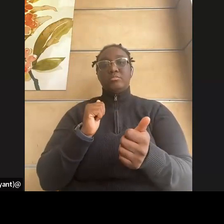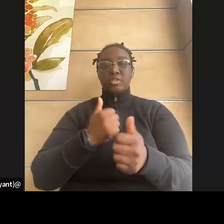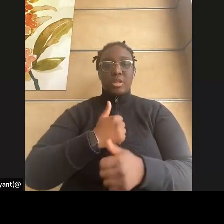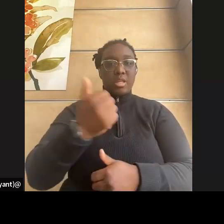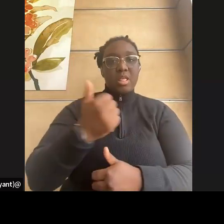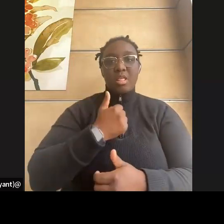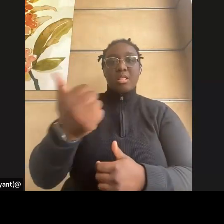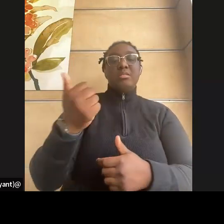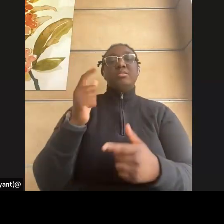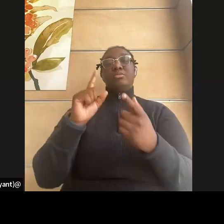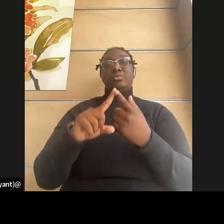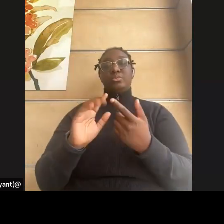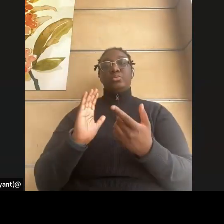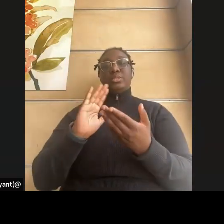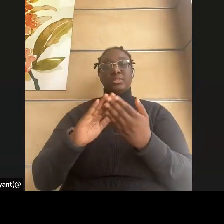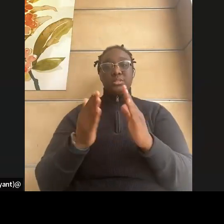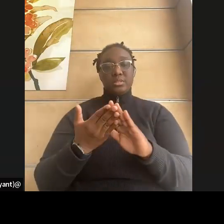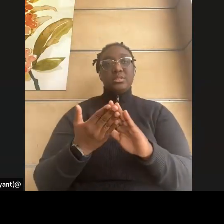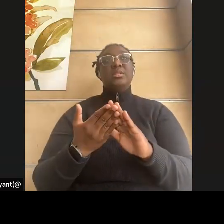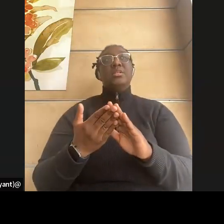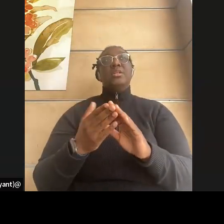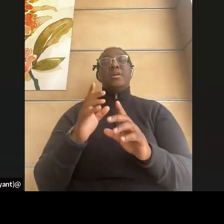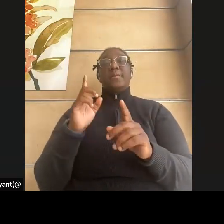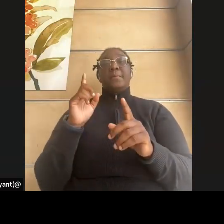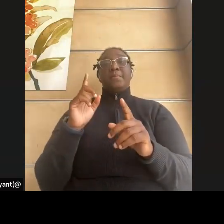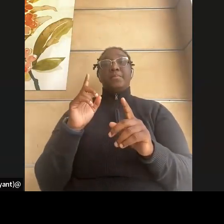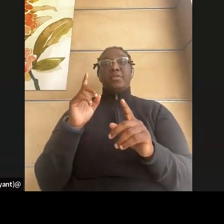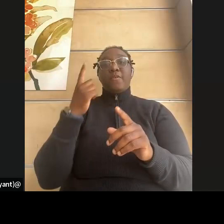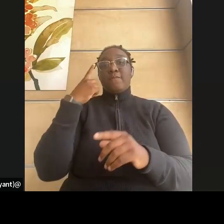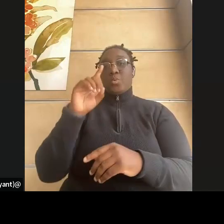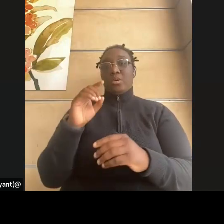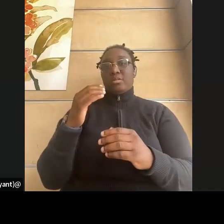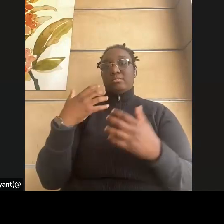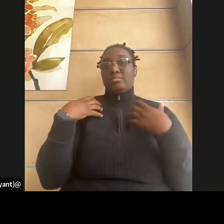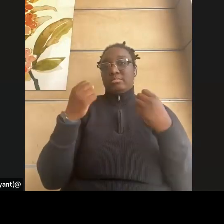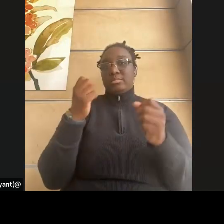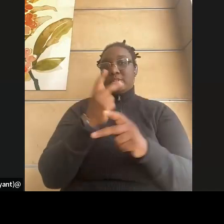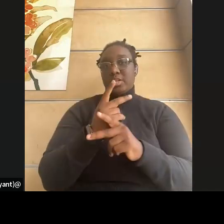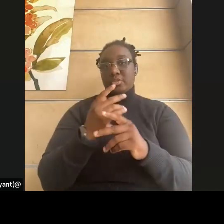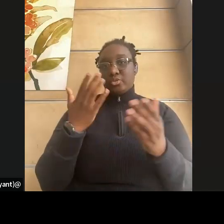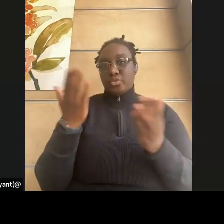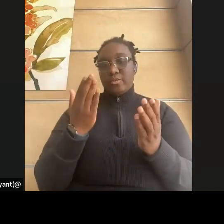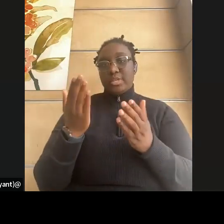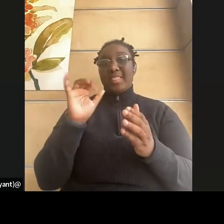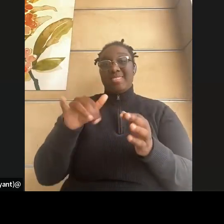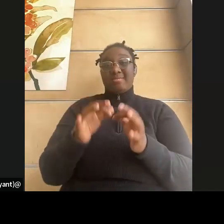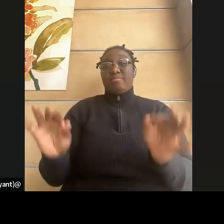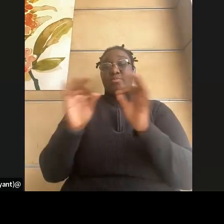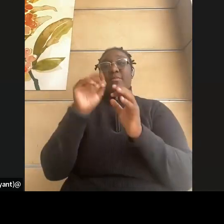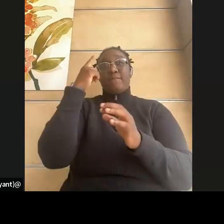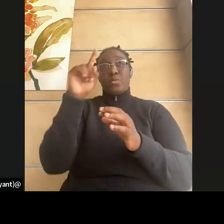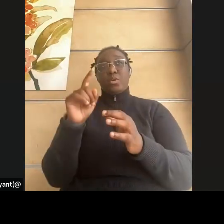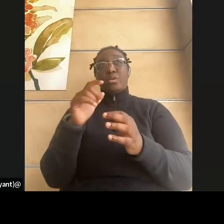of fuel continues to rise. And say this is particularly important for our elderly clients with